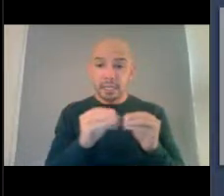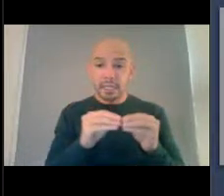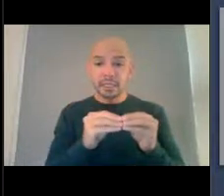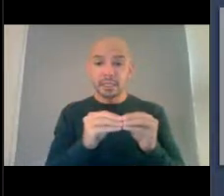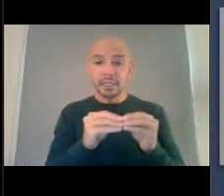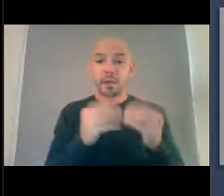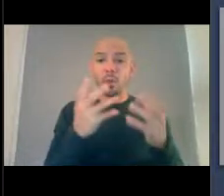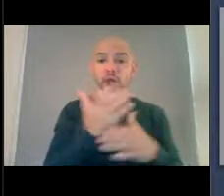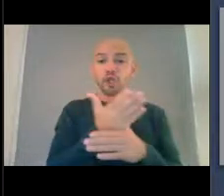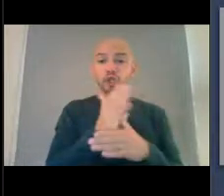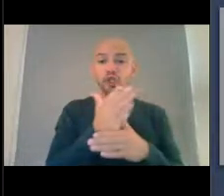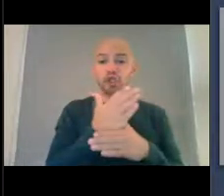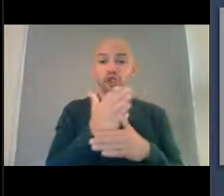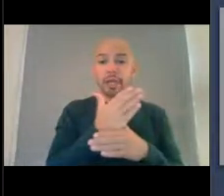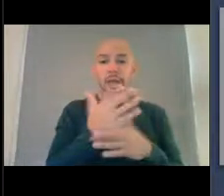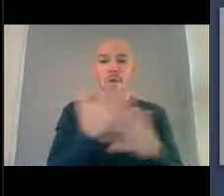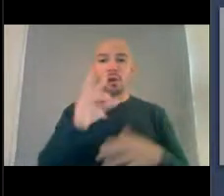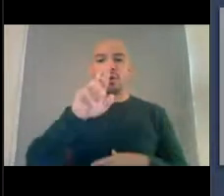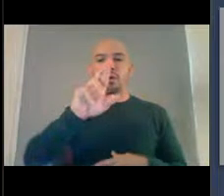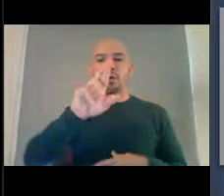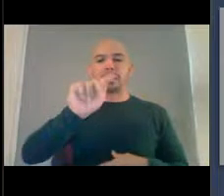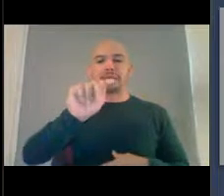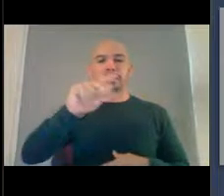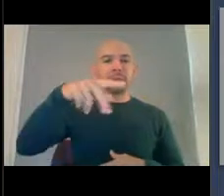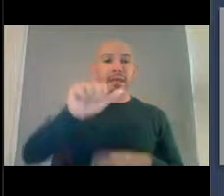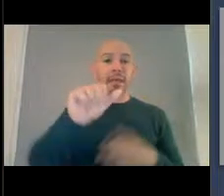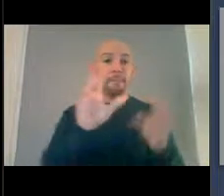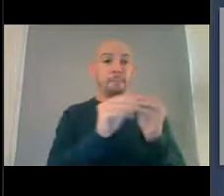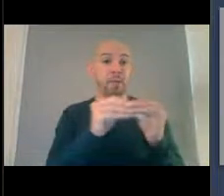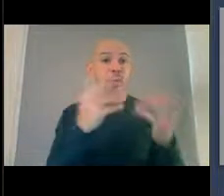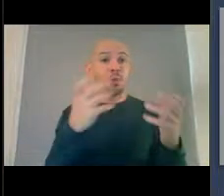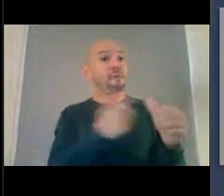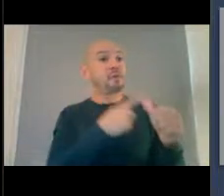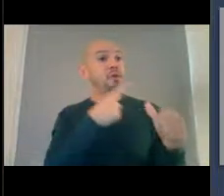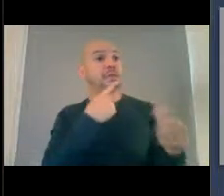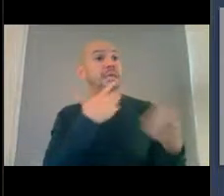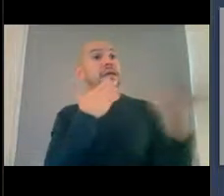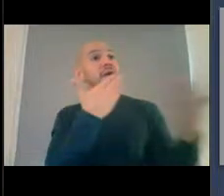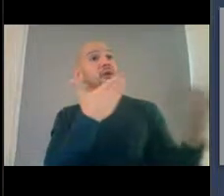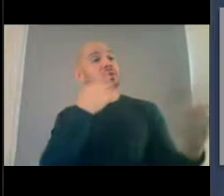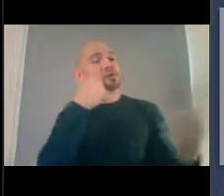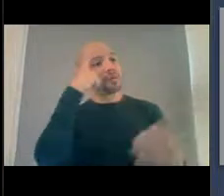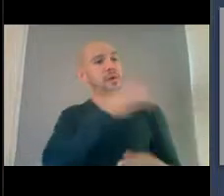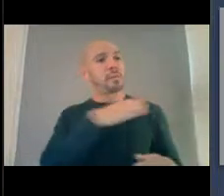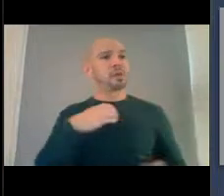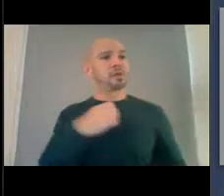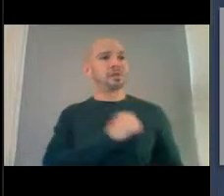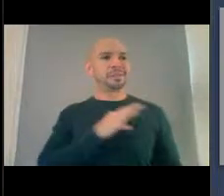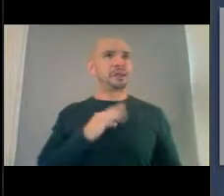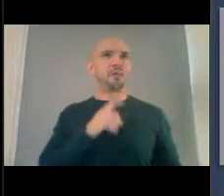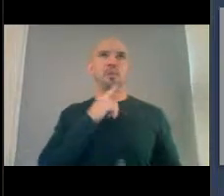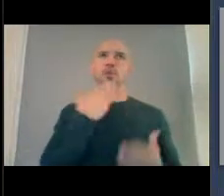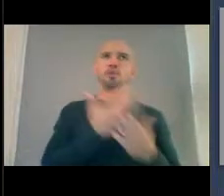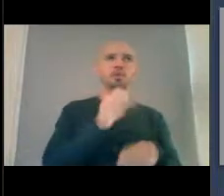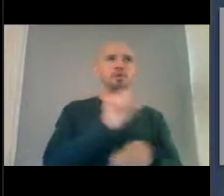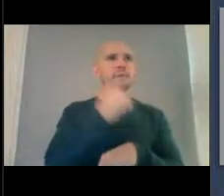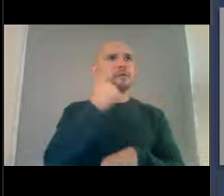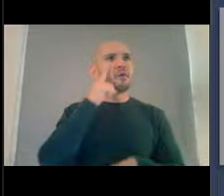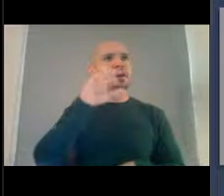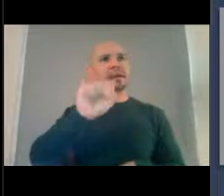today uh first an expression of gratitude to commissioned staff on the job well done on the sb1